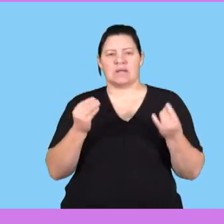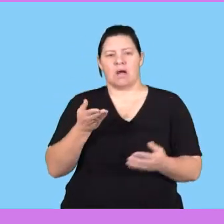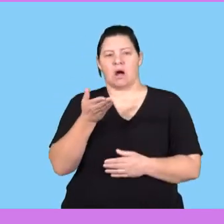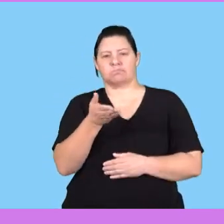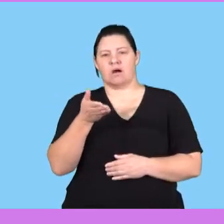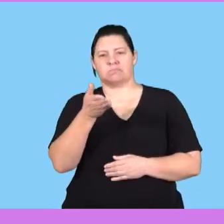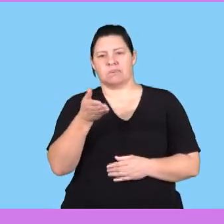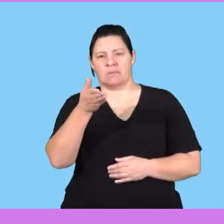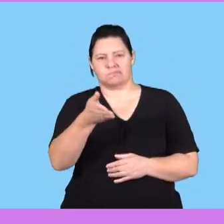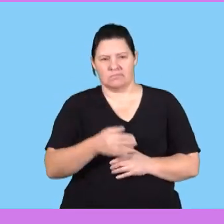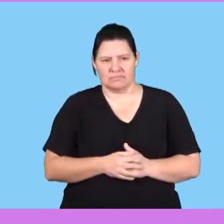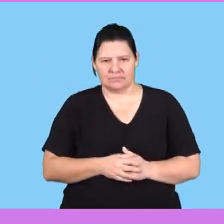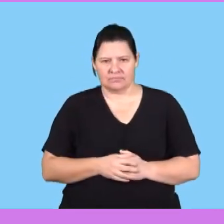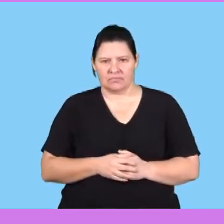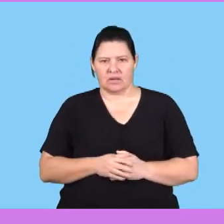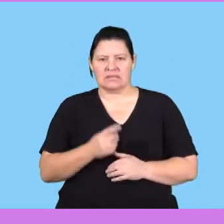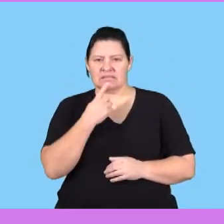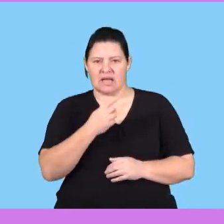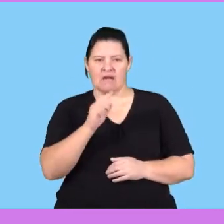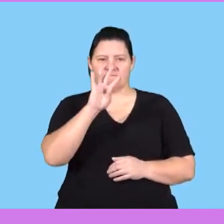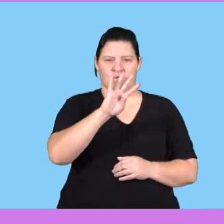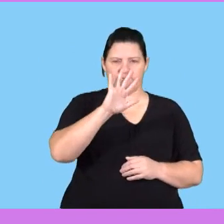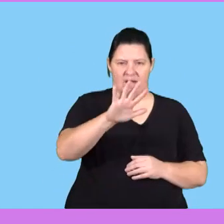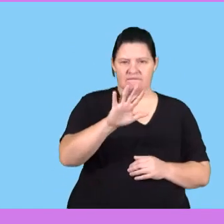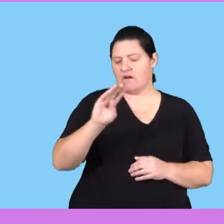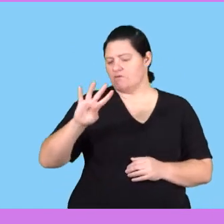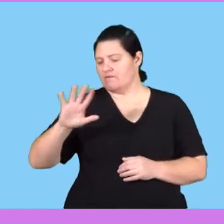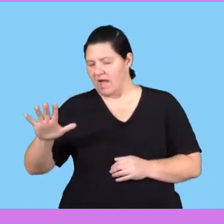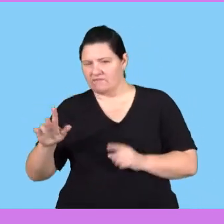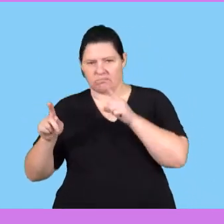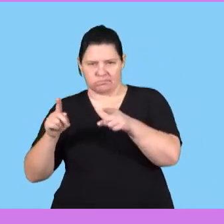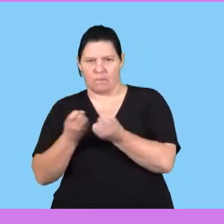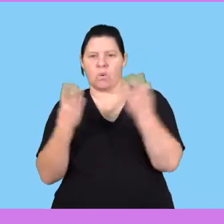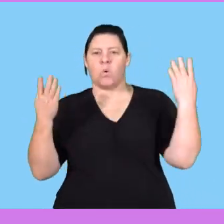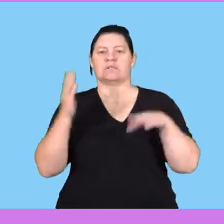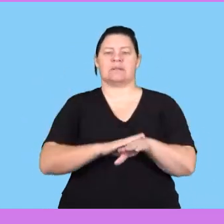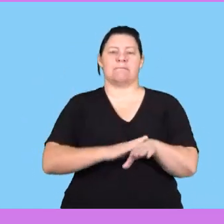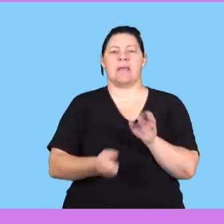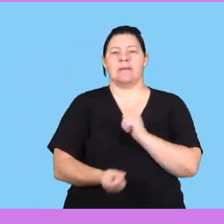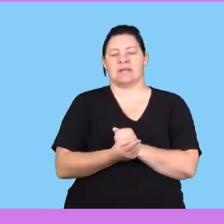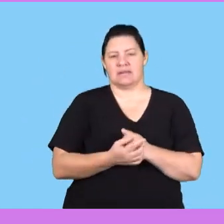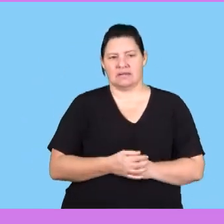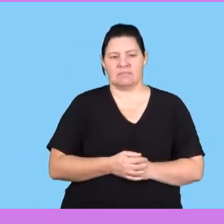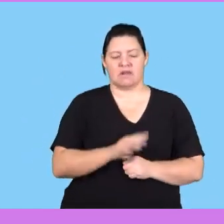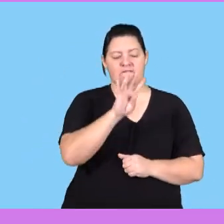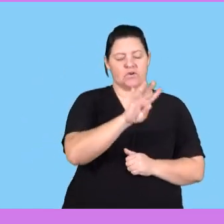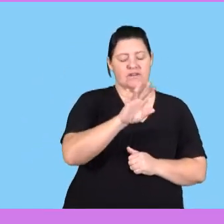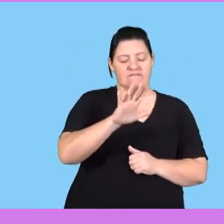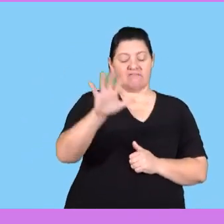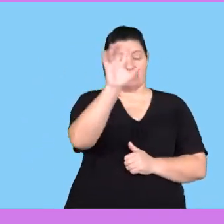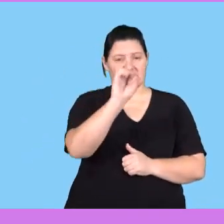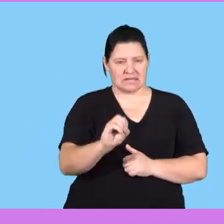the most, right? So in this case, you will agree with me that 45 will be our mode. So I'll write here that 45%